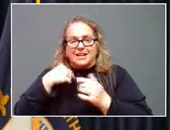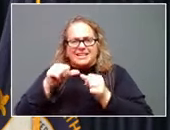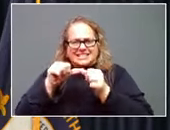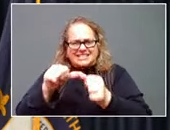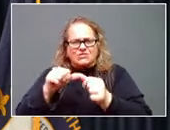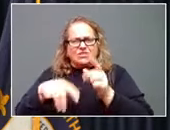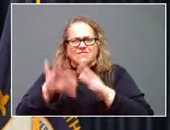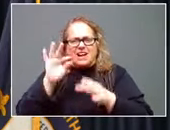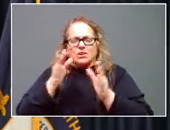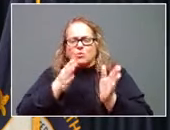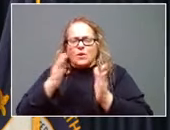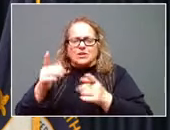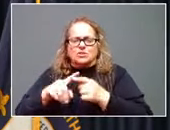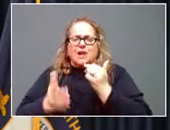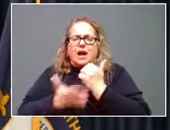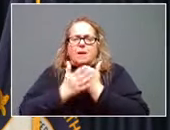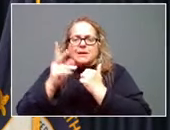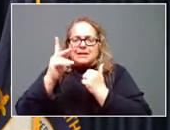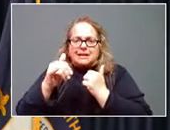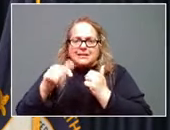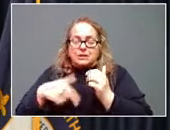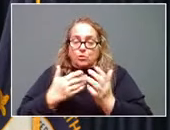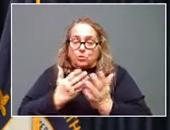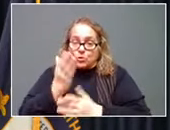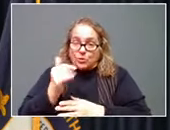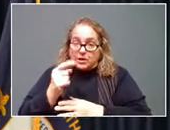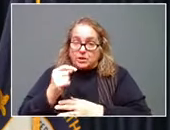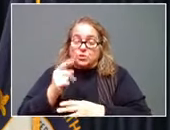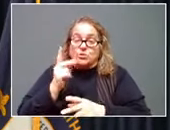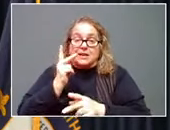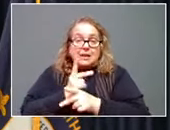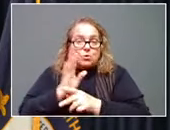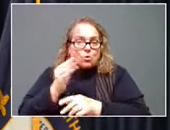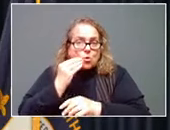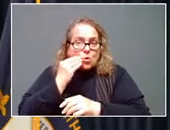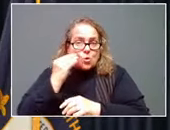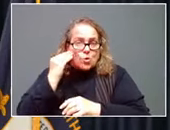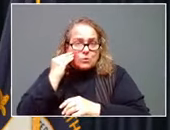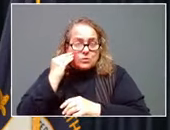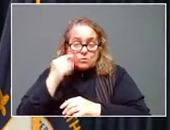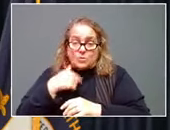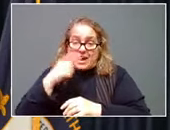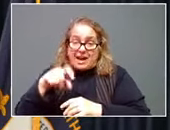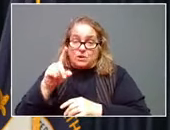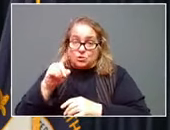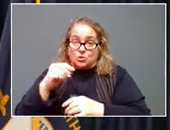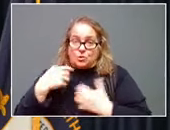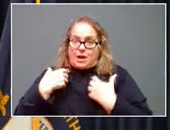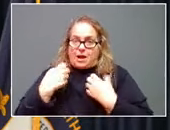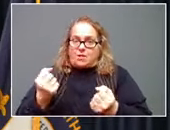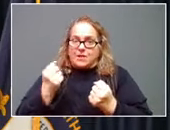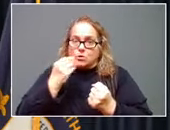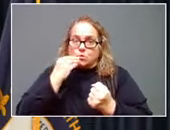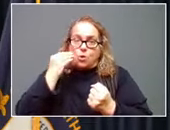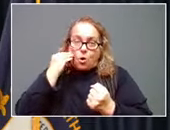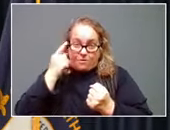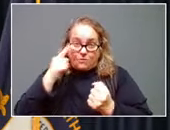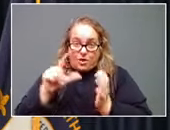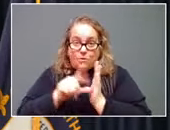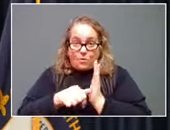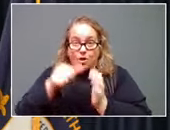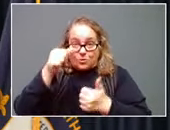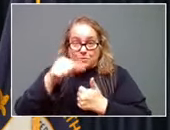help Kentuckians to get through it and keeping their homes, because we had to do healthy at home for a while at a time when there